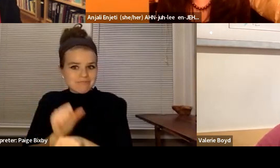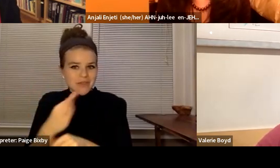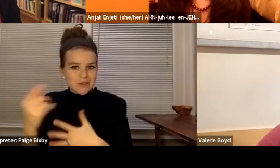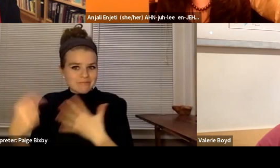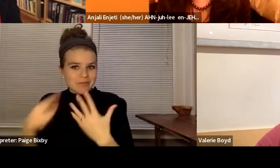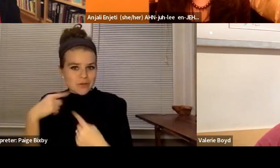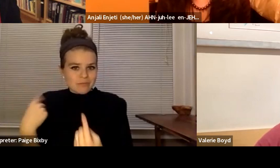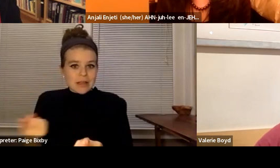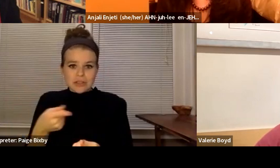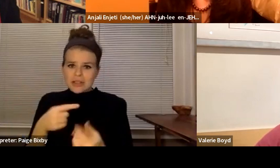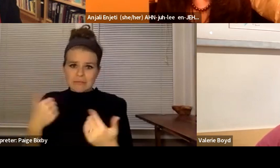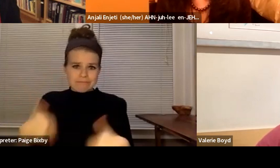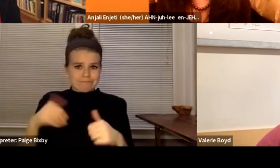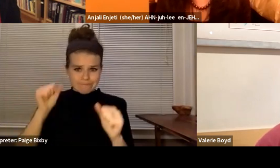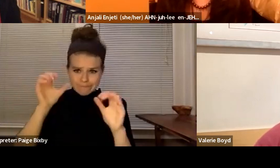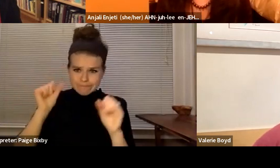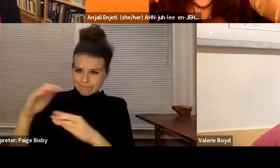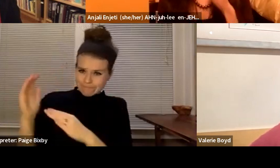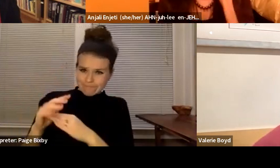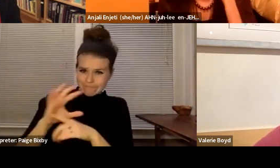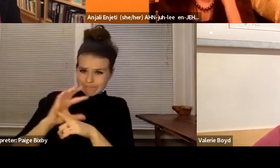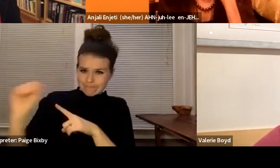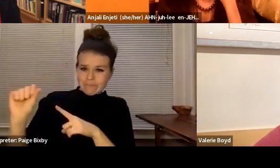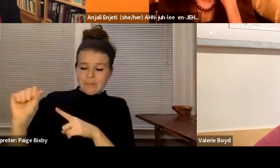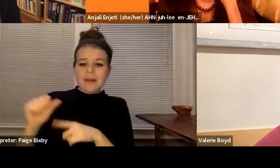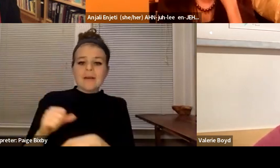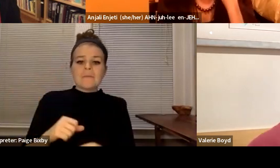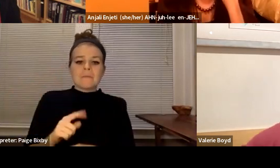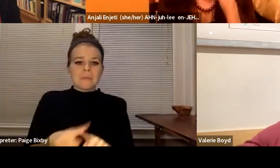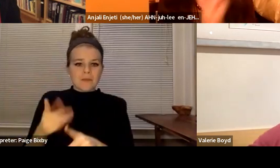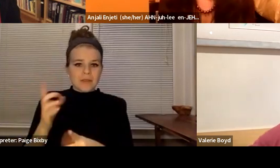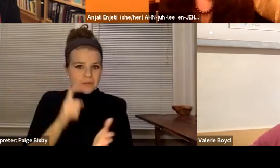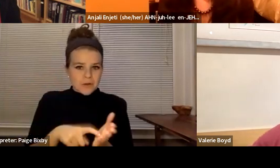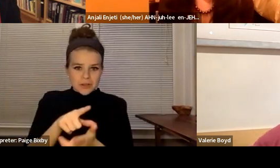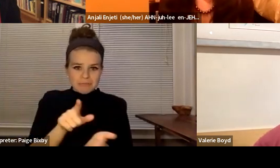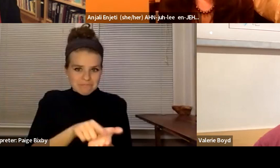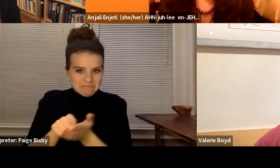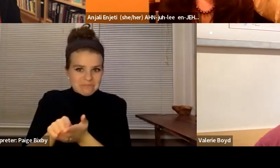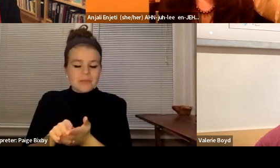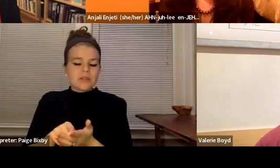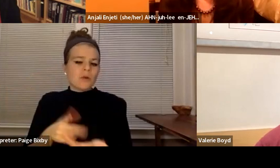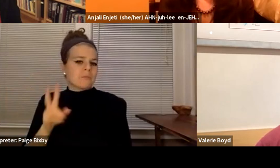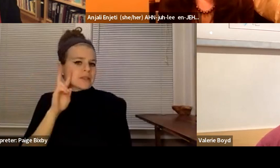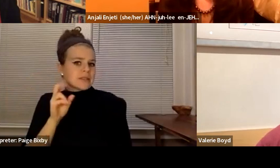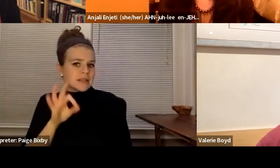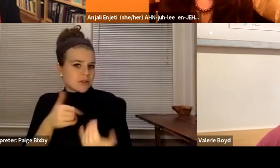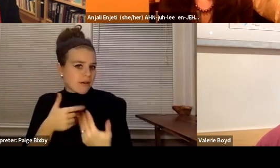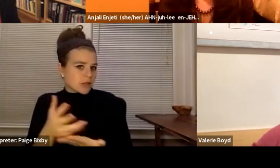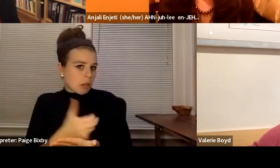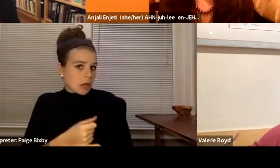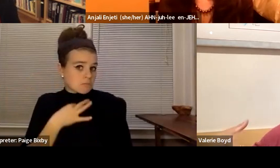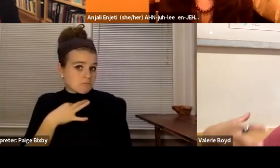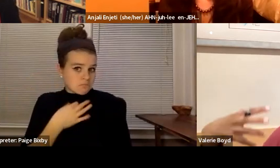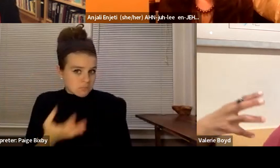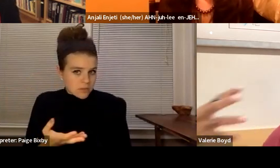she's killing it. She's killing the game and all these pieces I see coming out from her. So let's see if there's a collection there. You know,